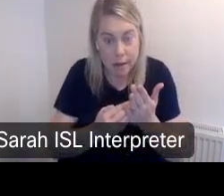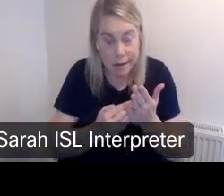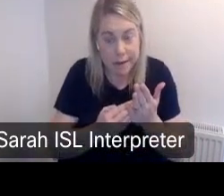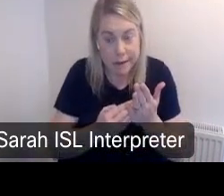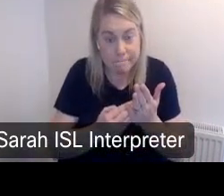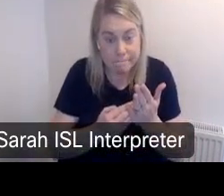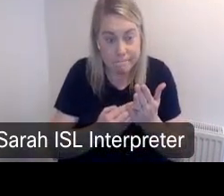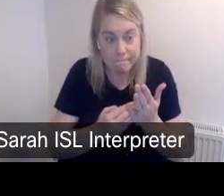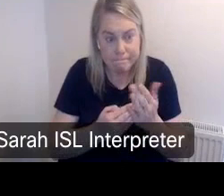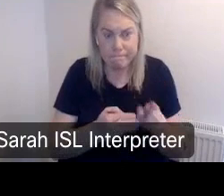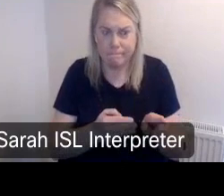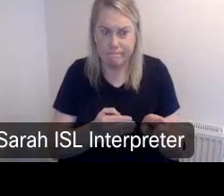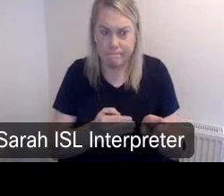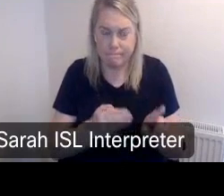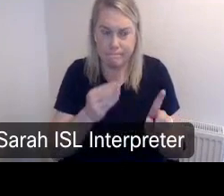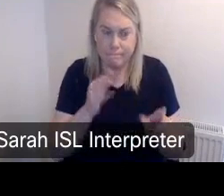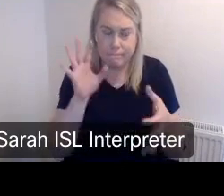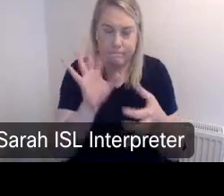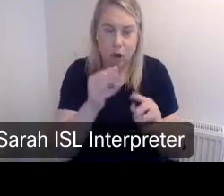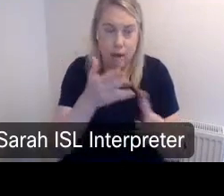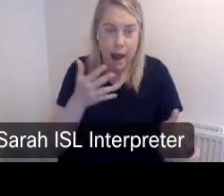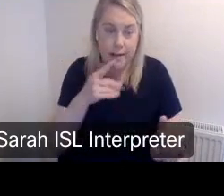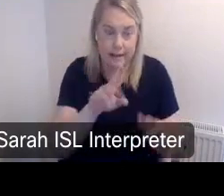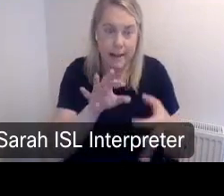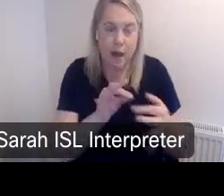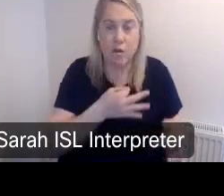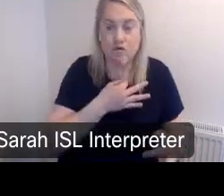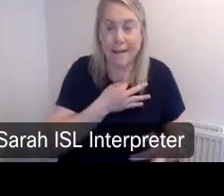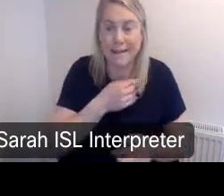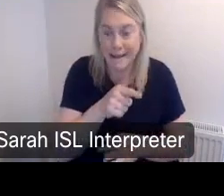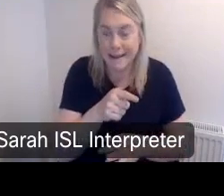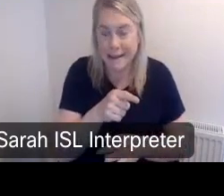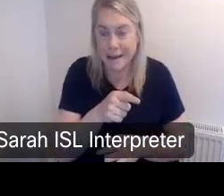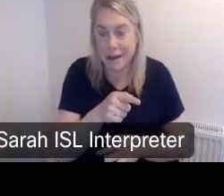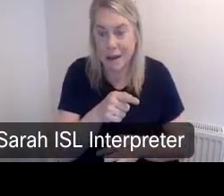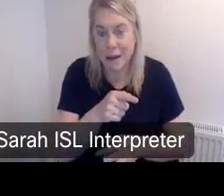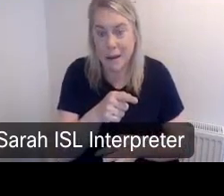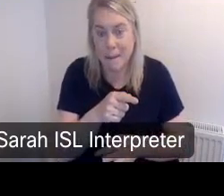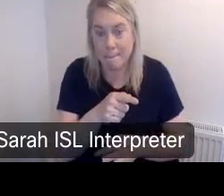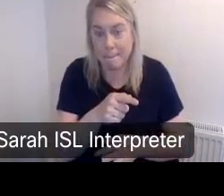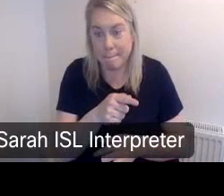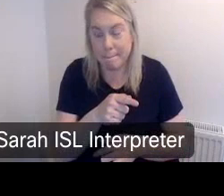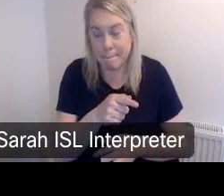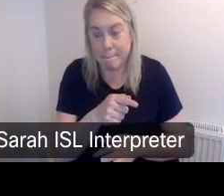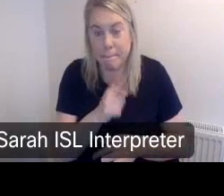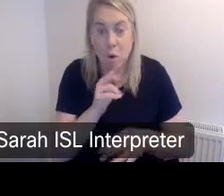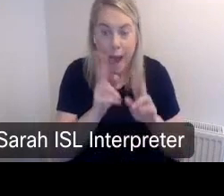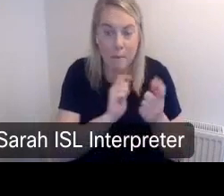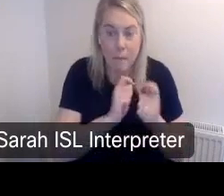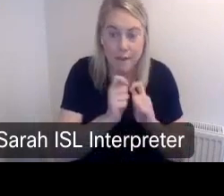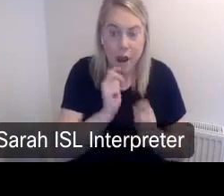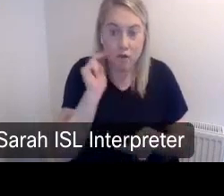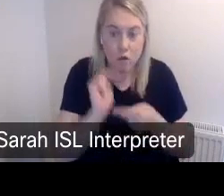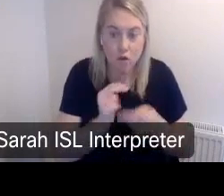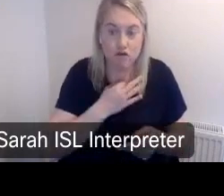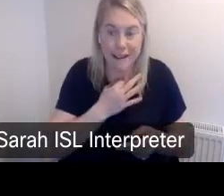something that is associated with the risk, although you can perhaps modify or significantly reduce that risk.